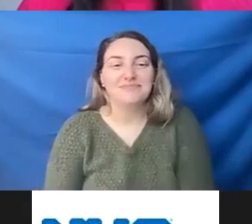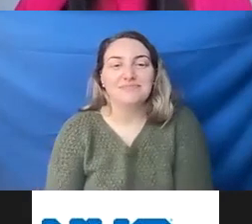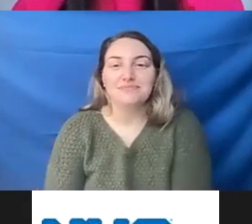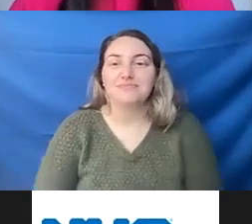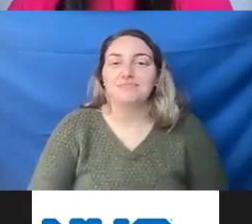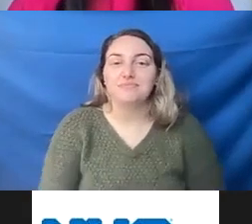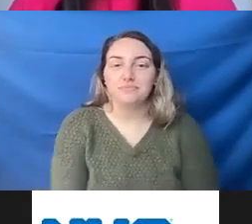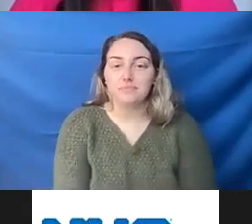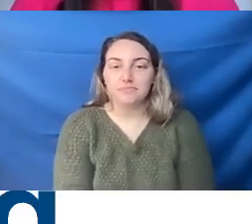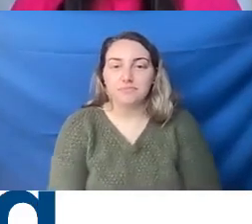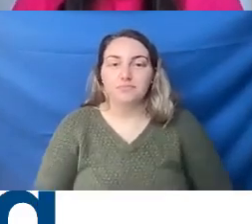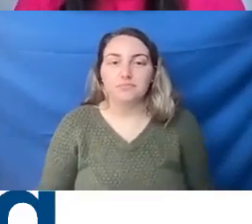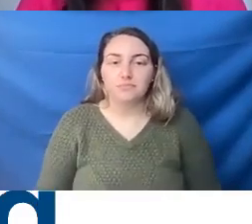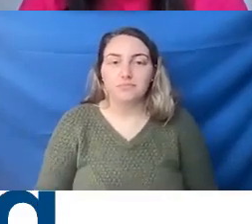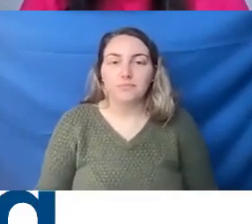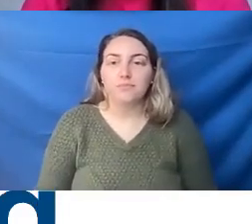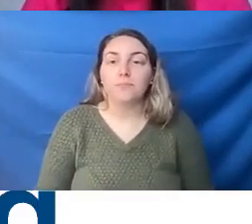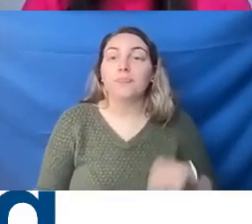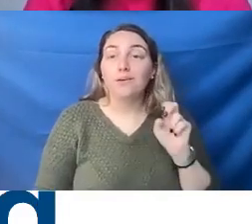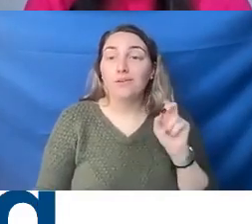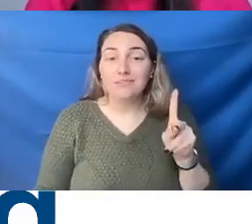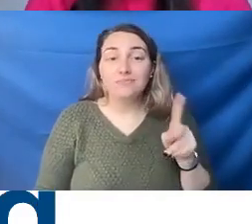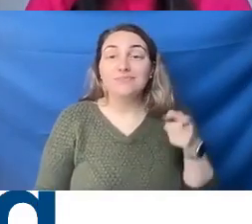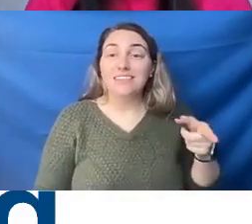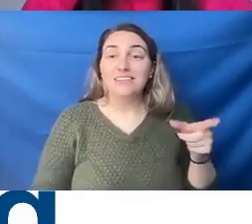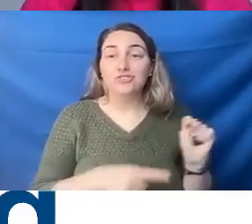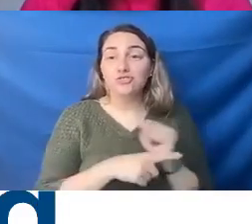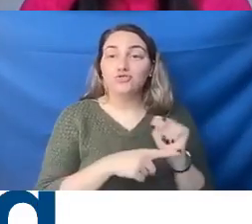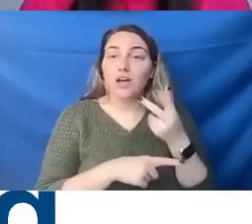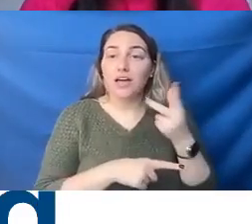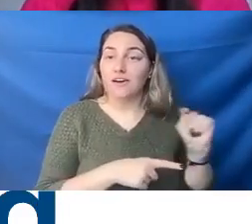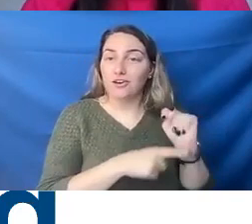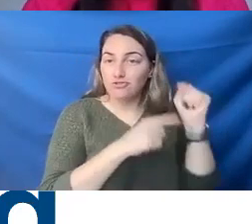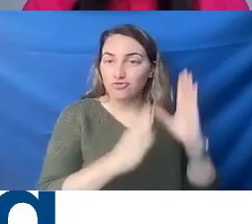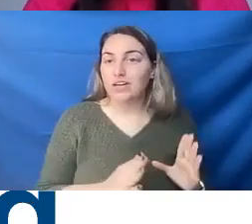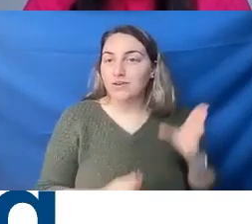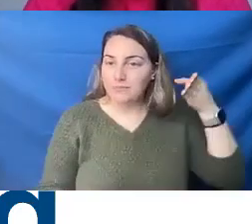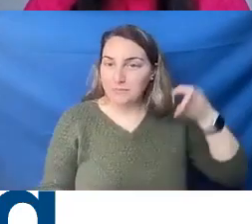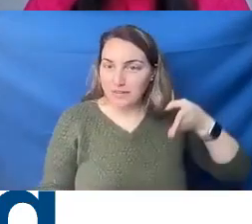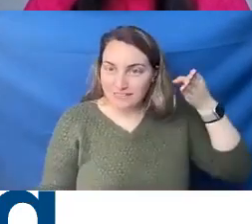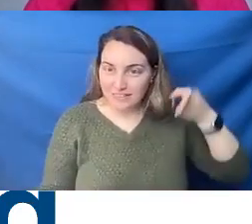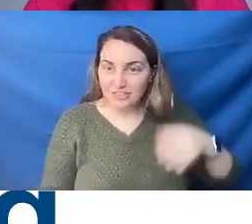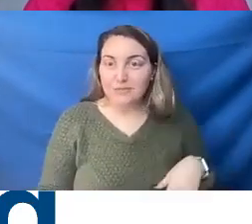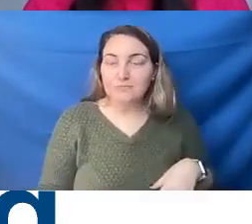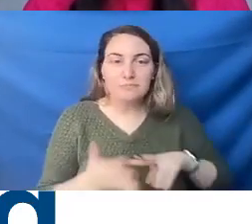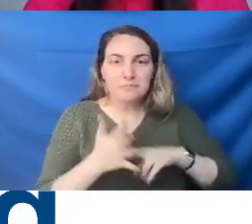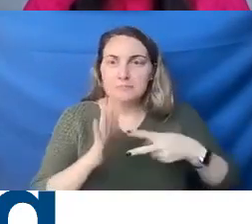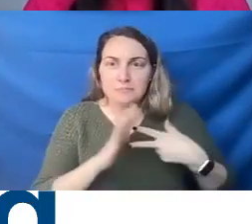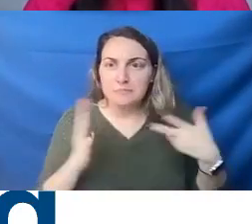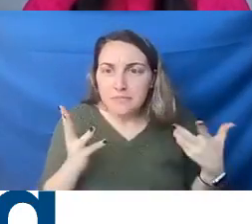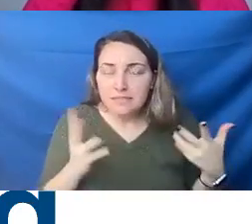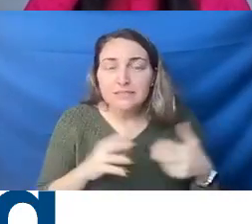All right. So as I mentioned, this is a train the trainer presentation. And what that means